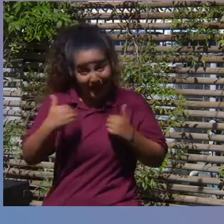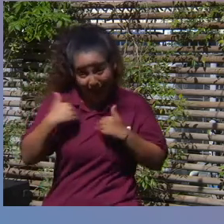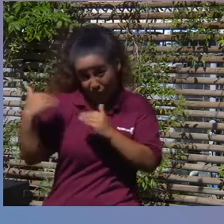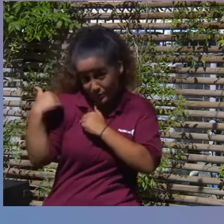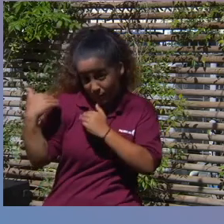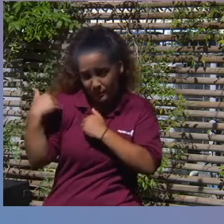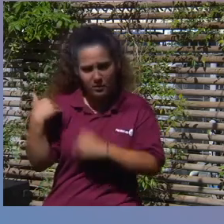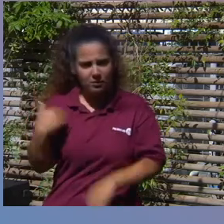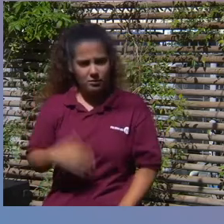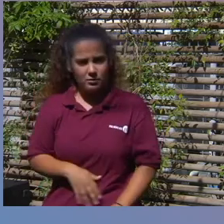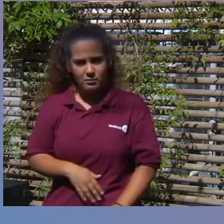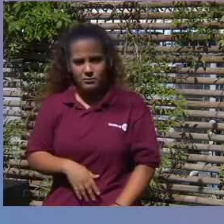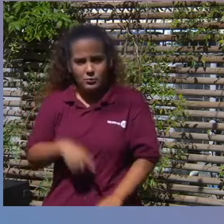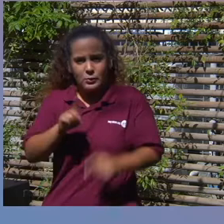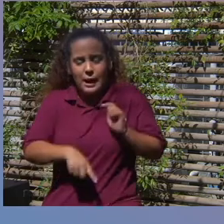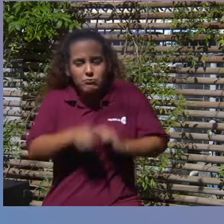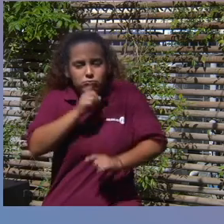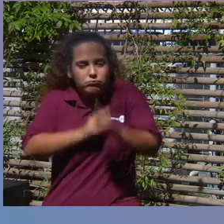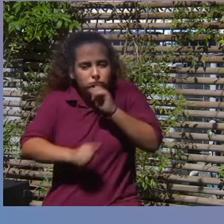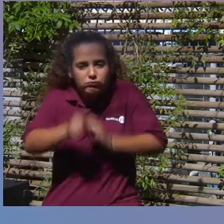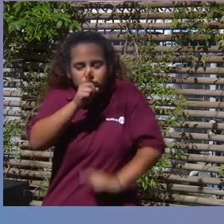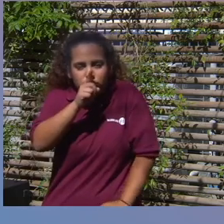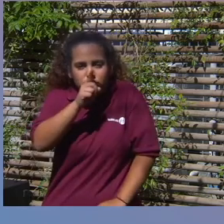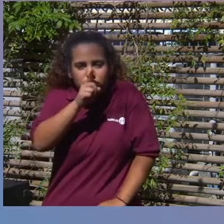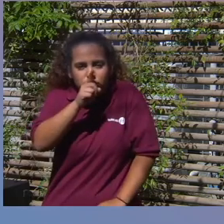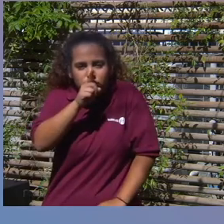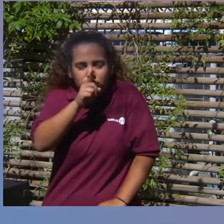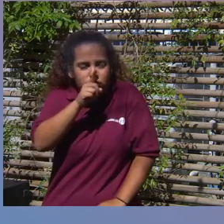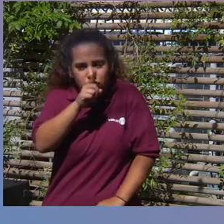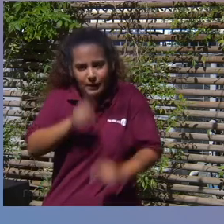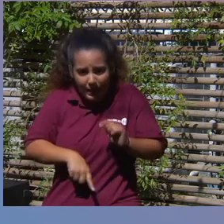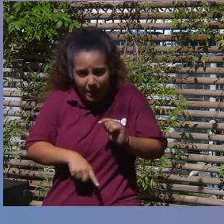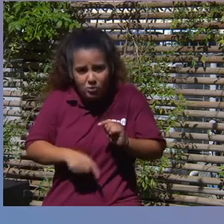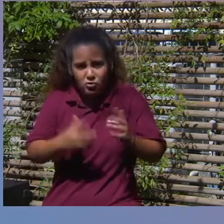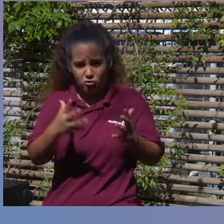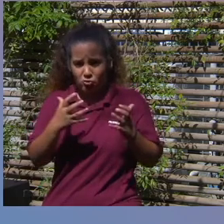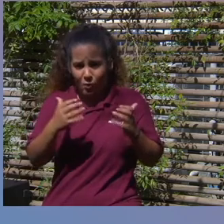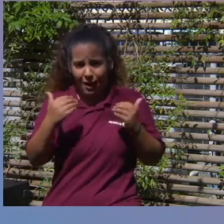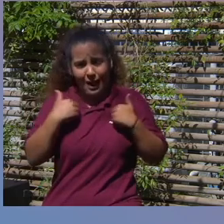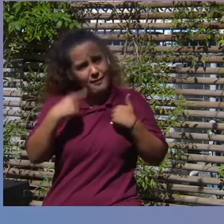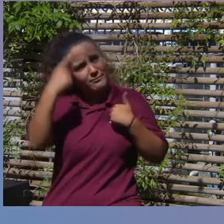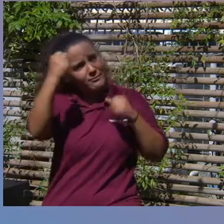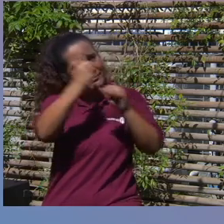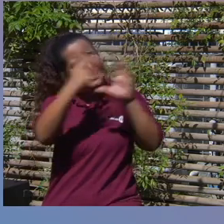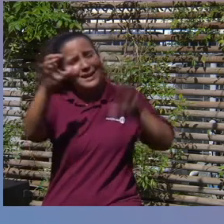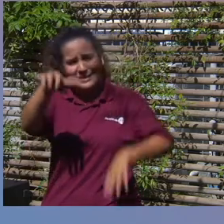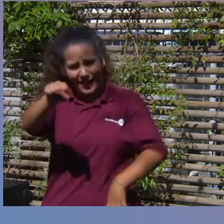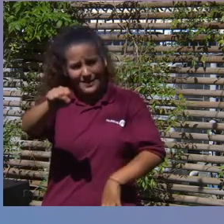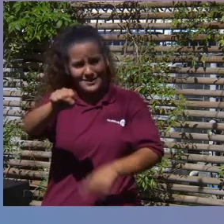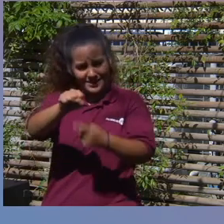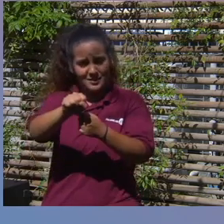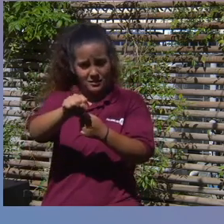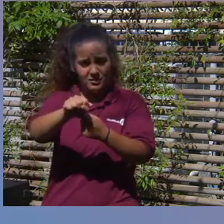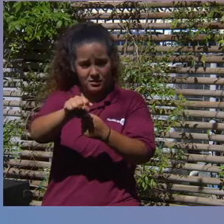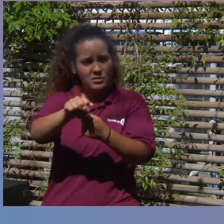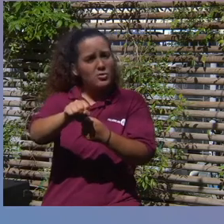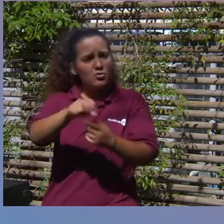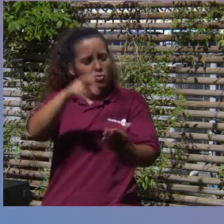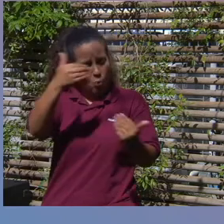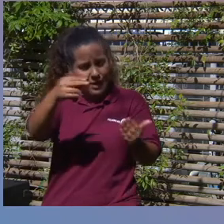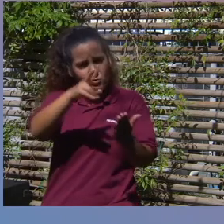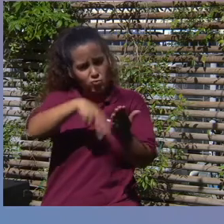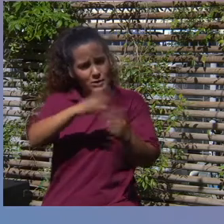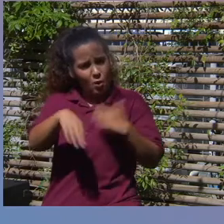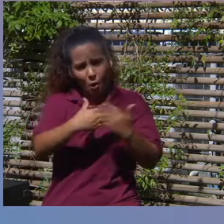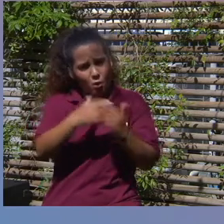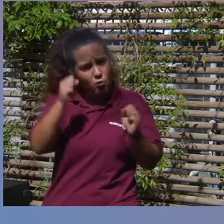and they can't be kept in the dark. You don't want to terrorize them. You want them to have fantasy. Yes, let's read all those wonderful books. But at the